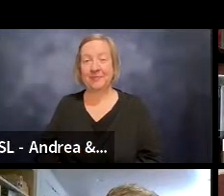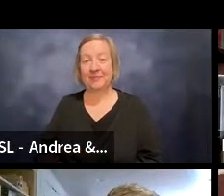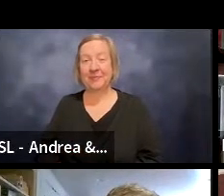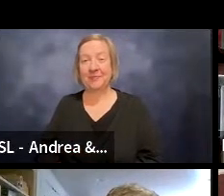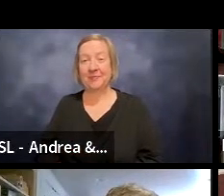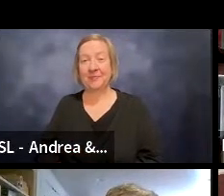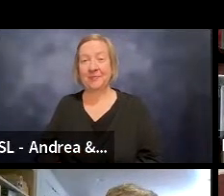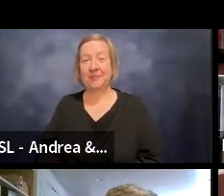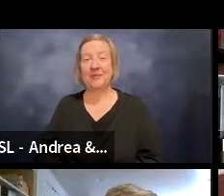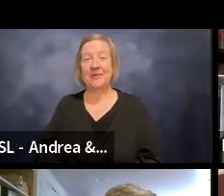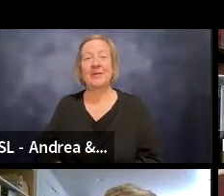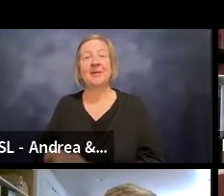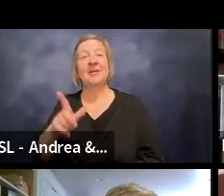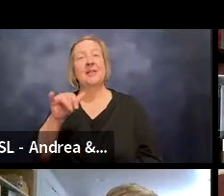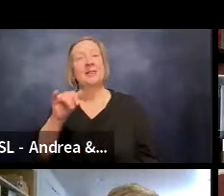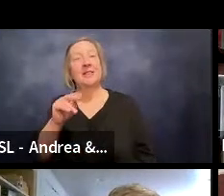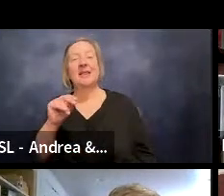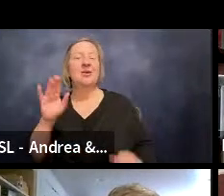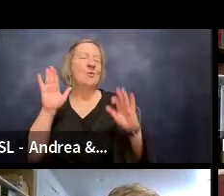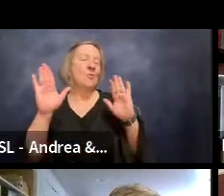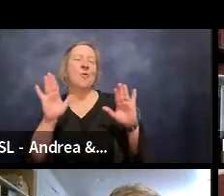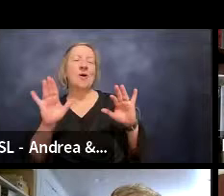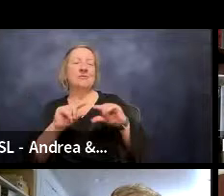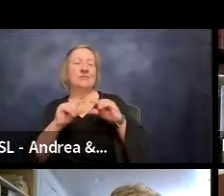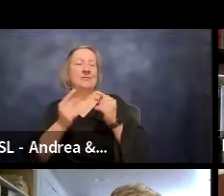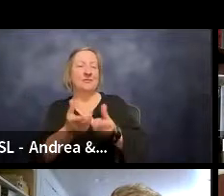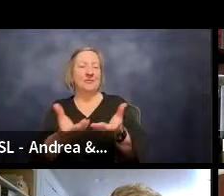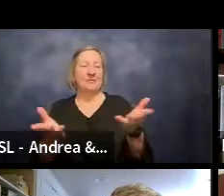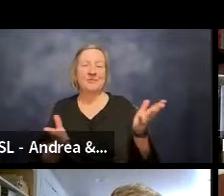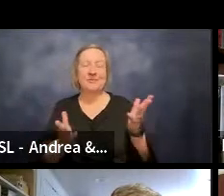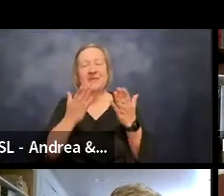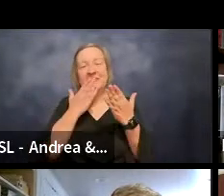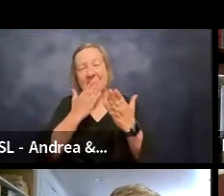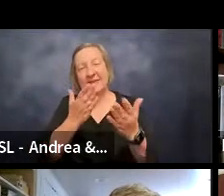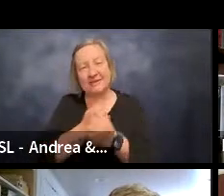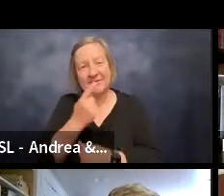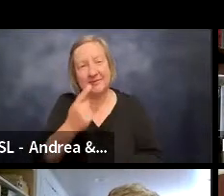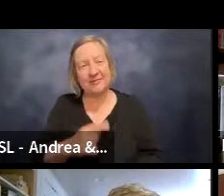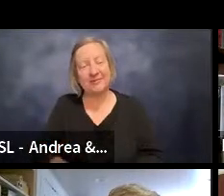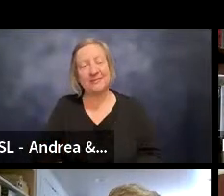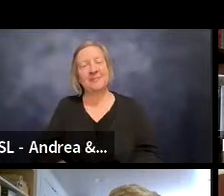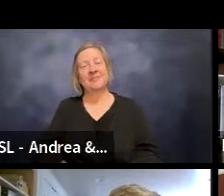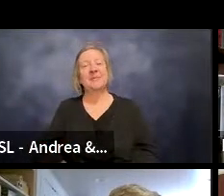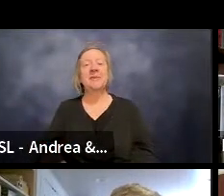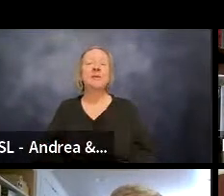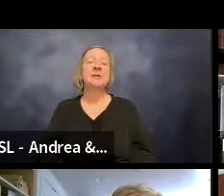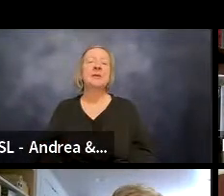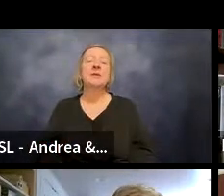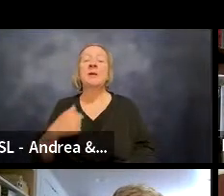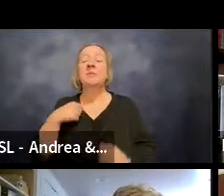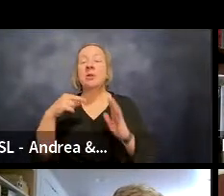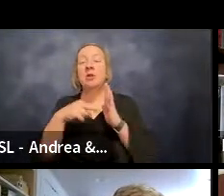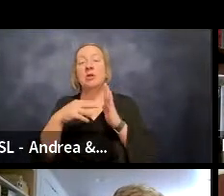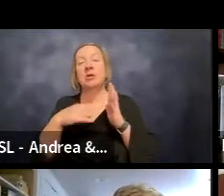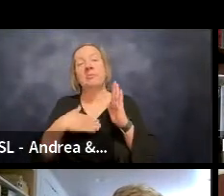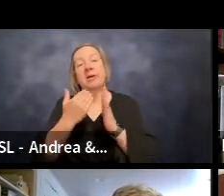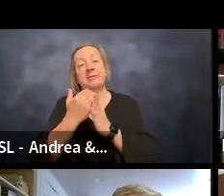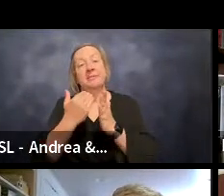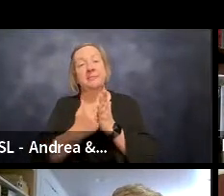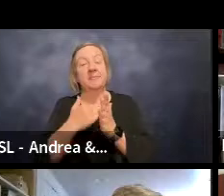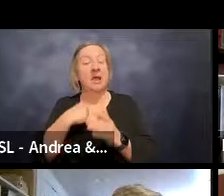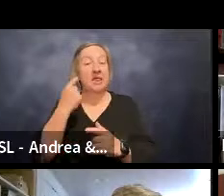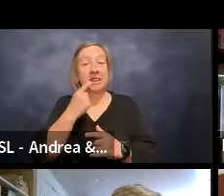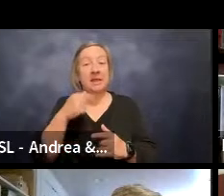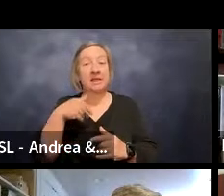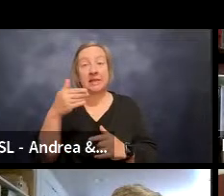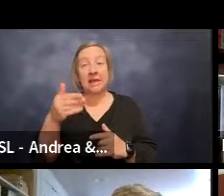And an illustrious group we are. Thank you, everyone. I'm looking at my agenda and I'm thinking that the next thing